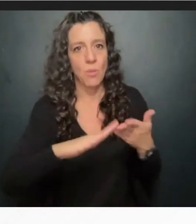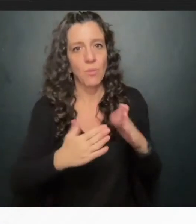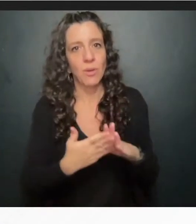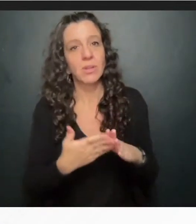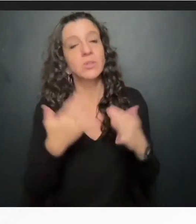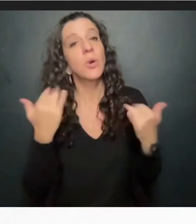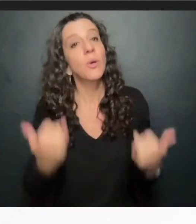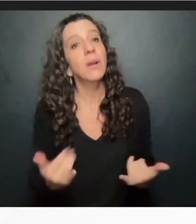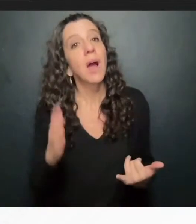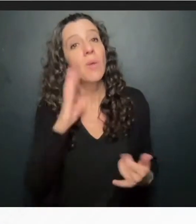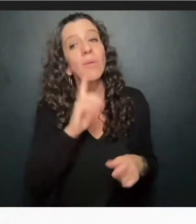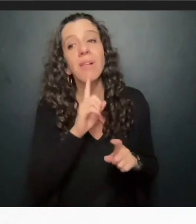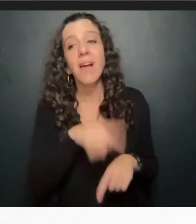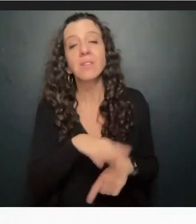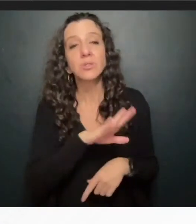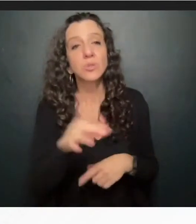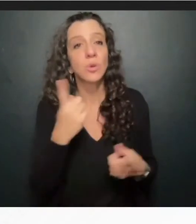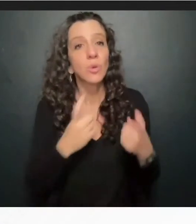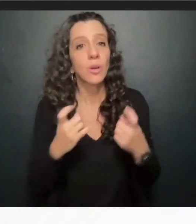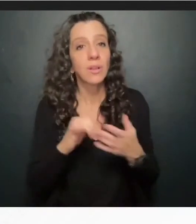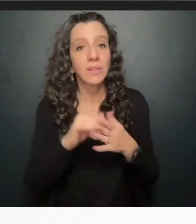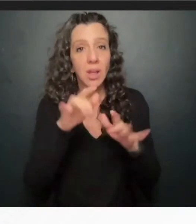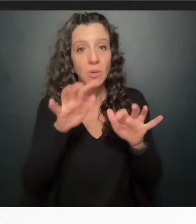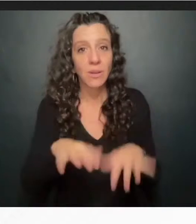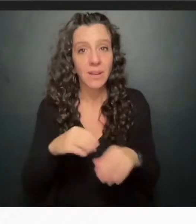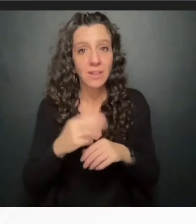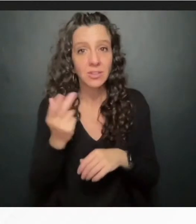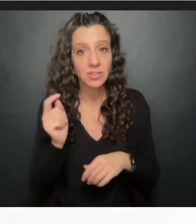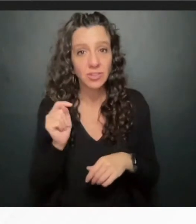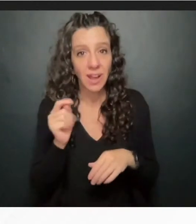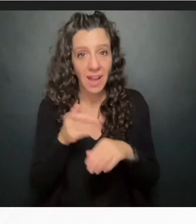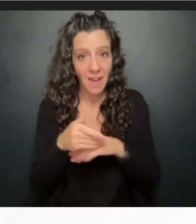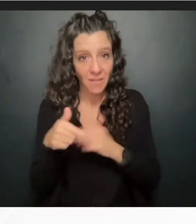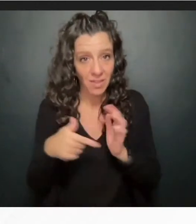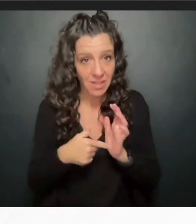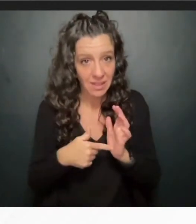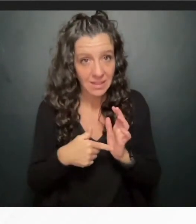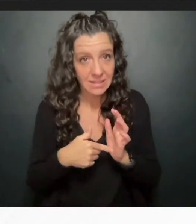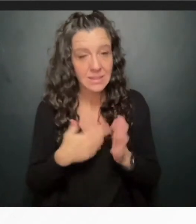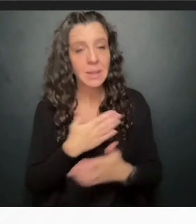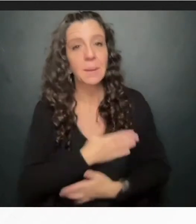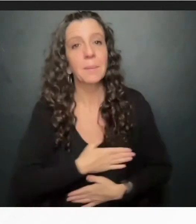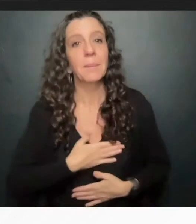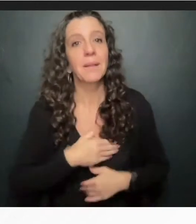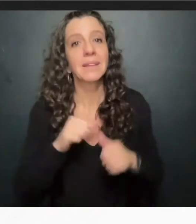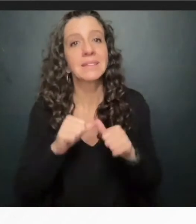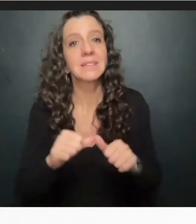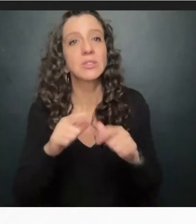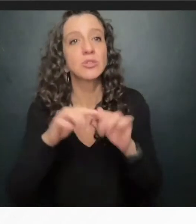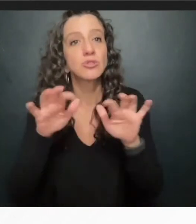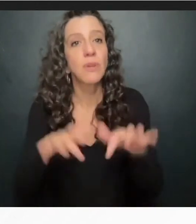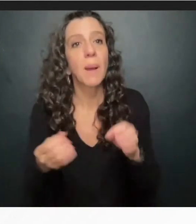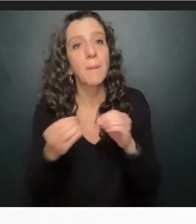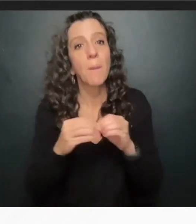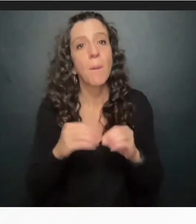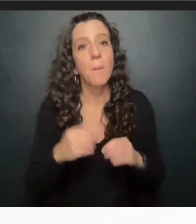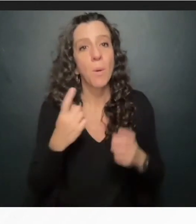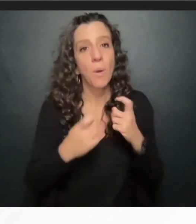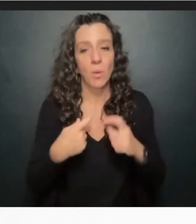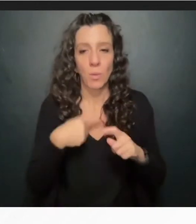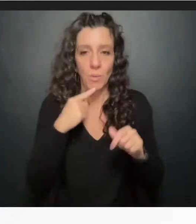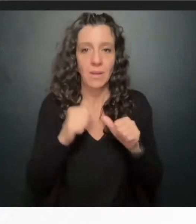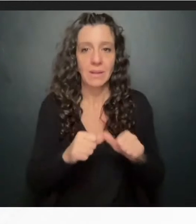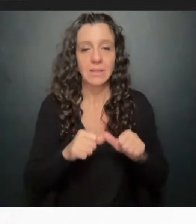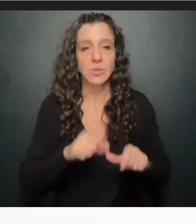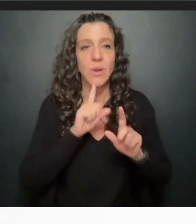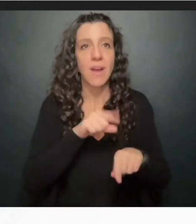answering questions that you have put in the chat following this. And please continue to write additional questions and we will continue to answer